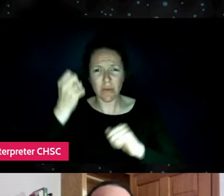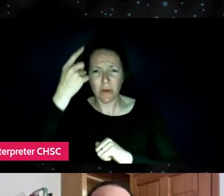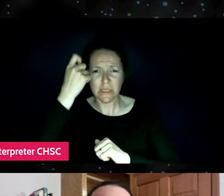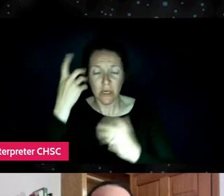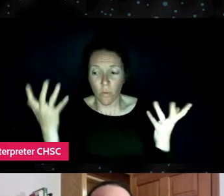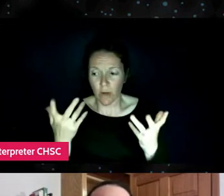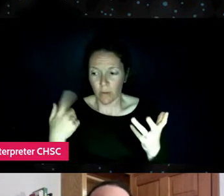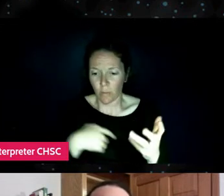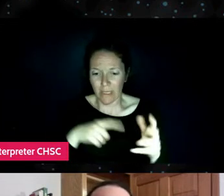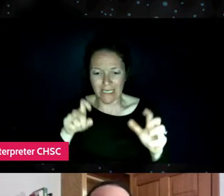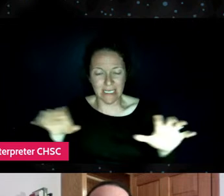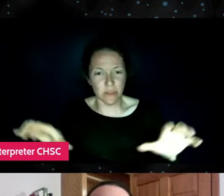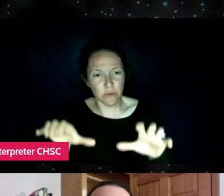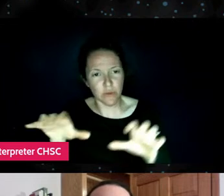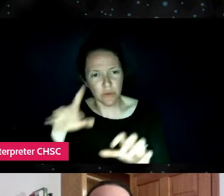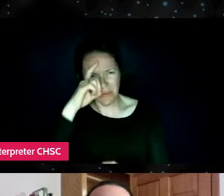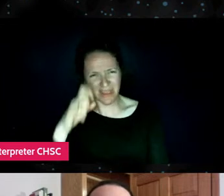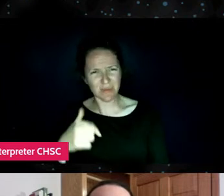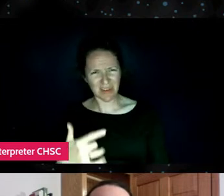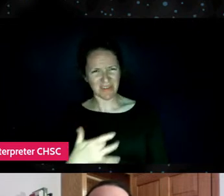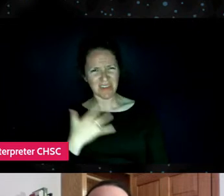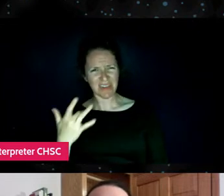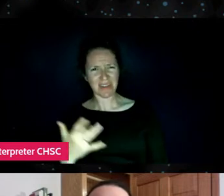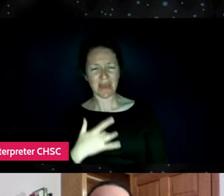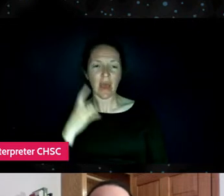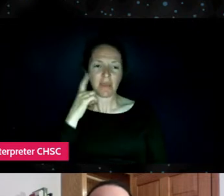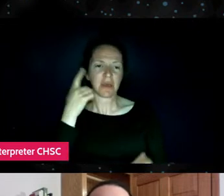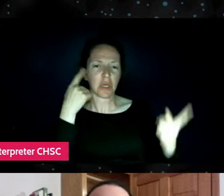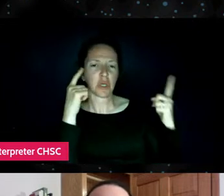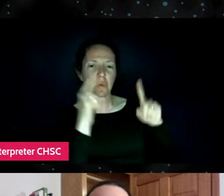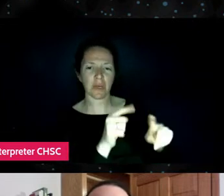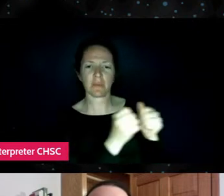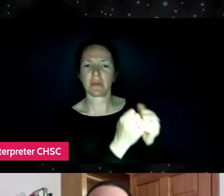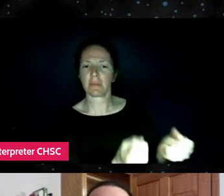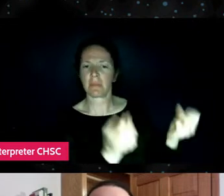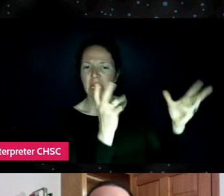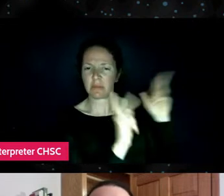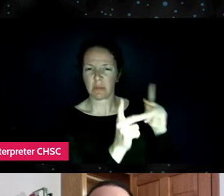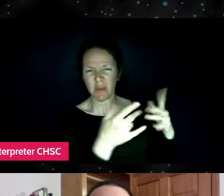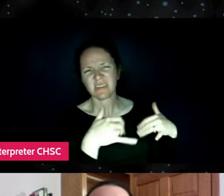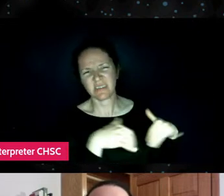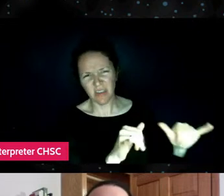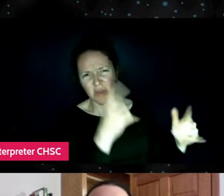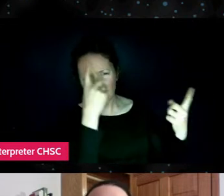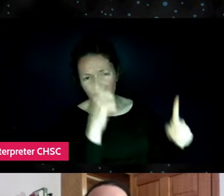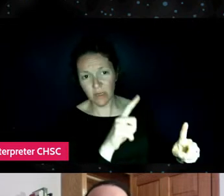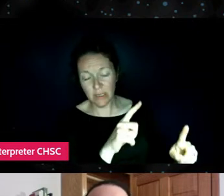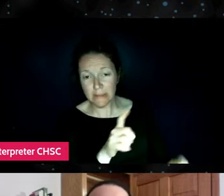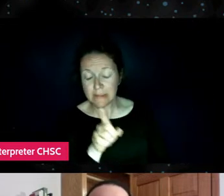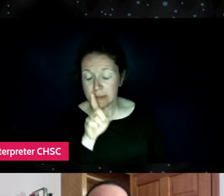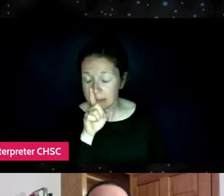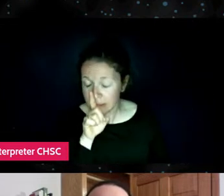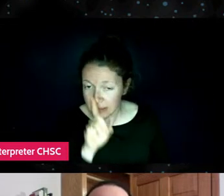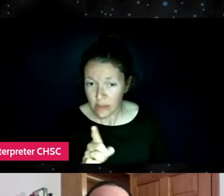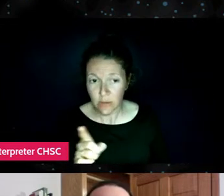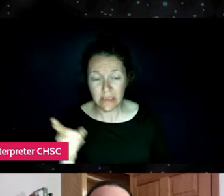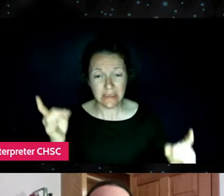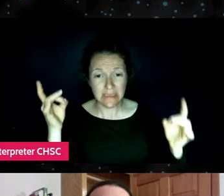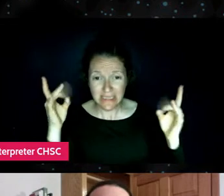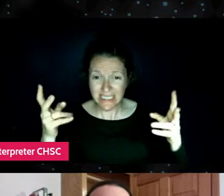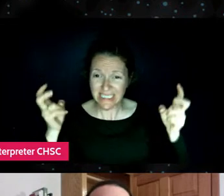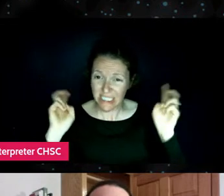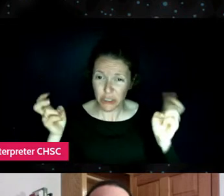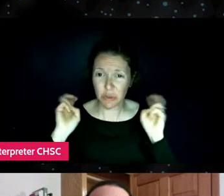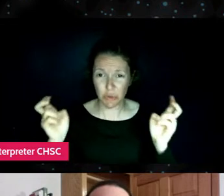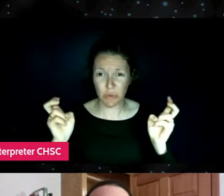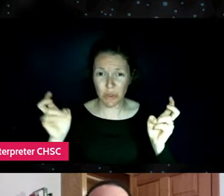because we had a feeling, as a lot of other people I think did and still do, that there's serious issues with how where we're heading as